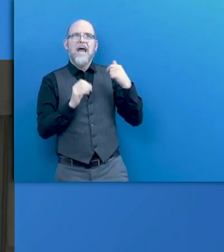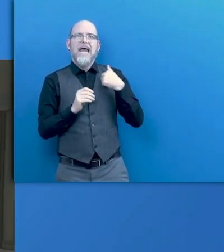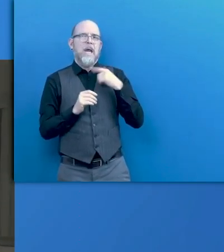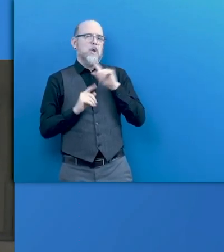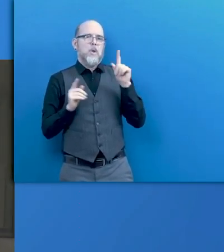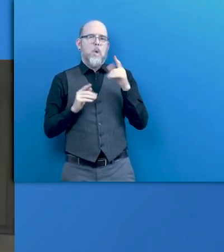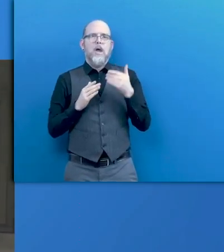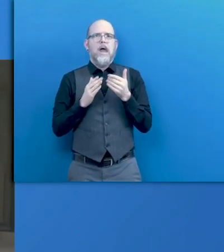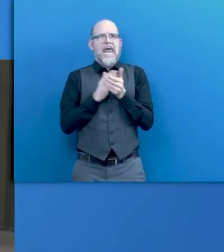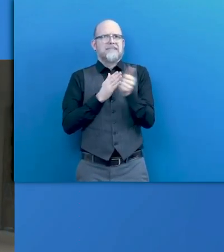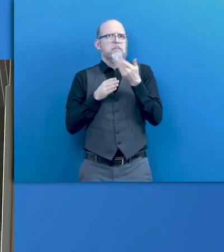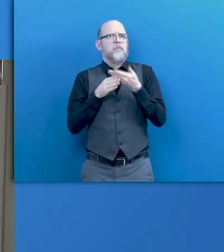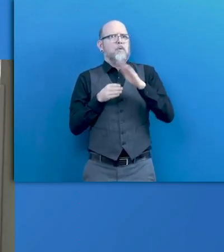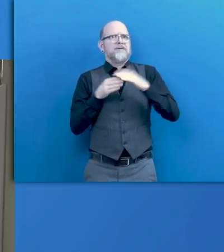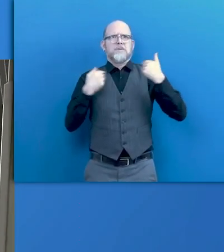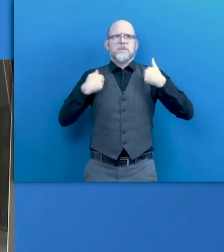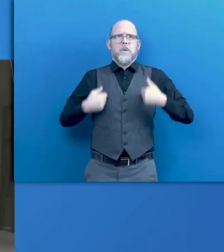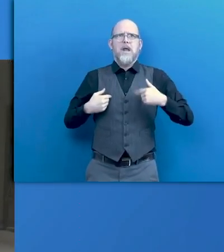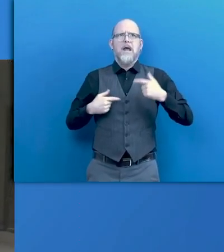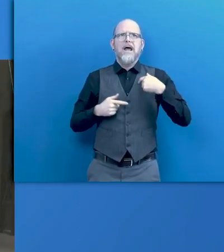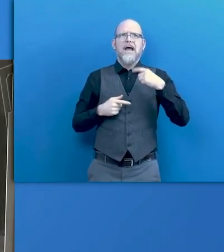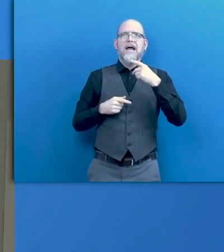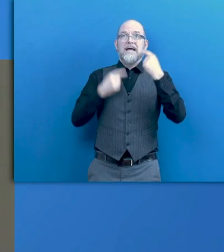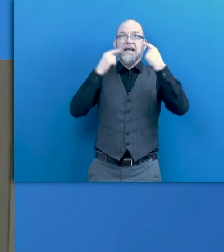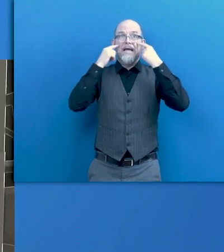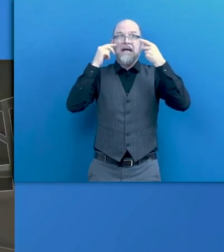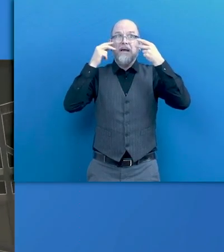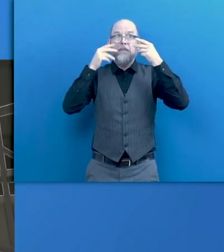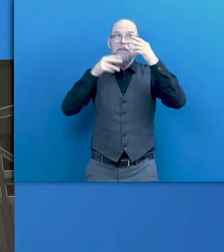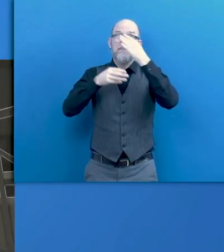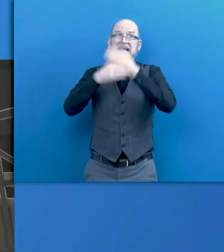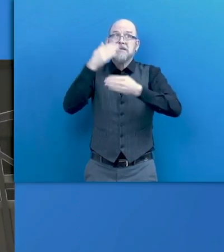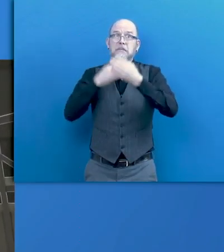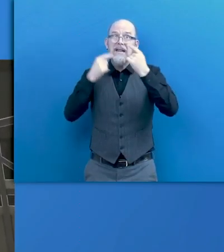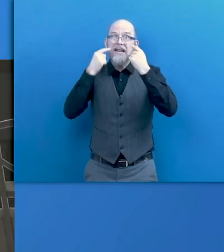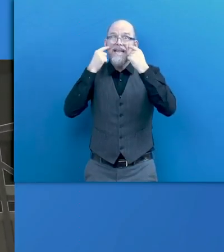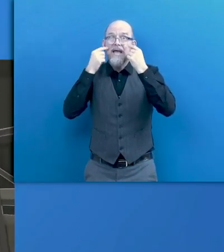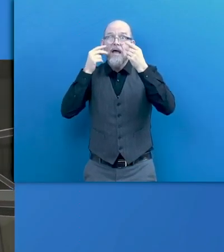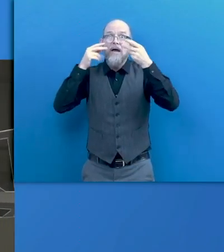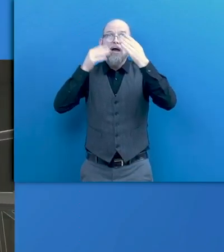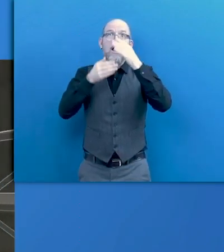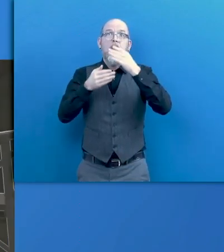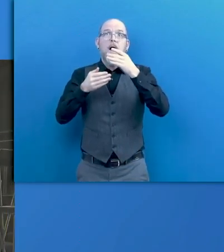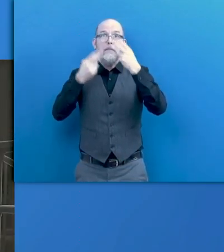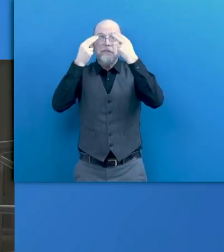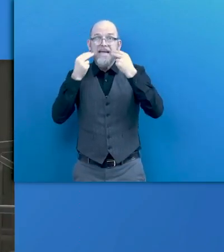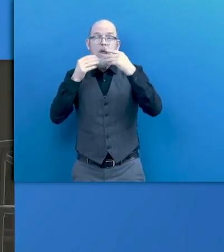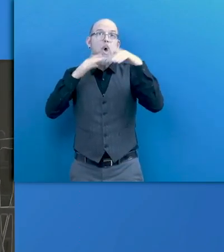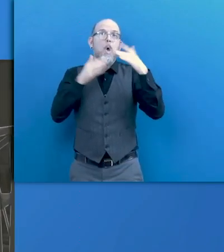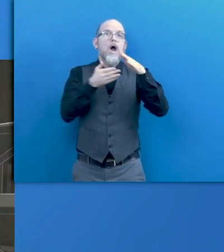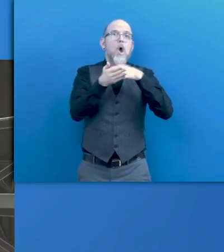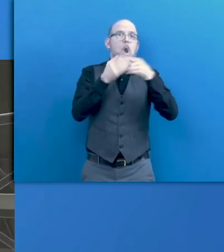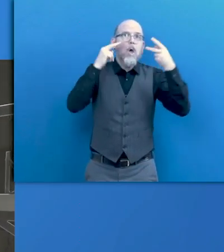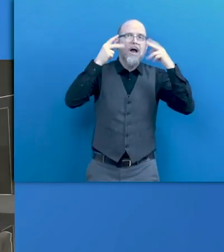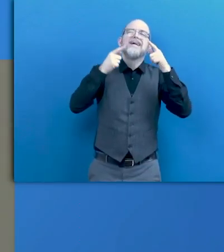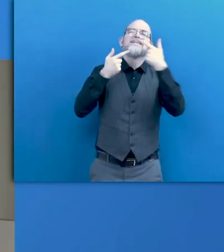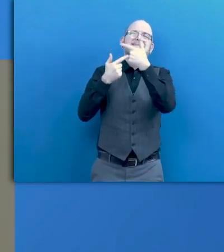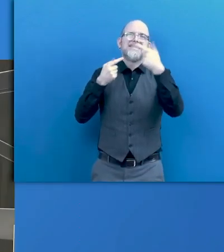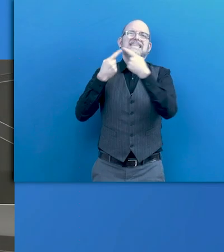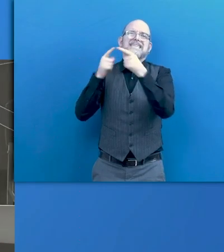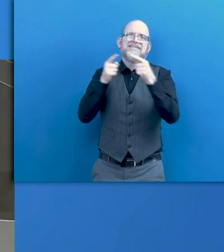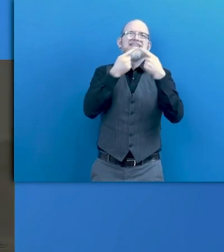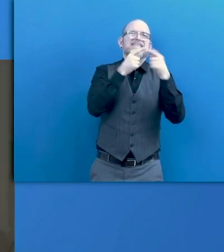expert either, but I am able now to classify blindness and visual impairment. But there are even more differences. And